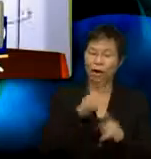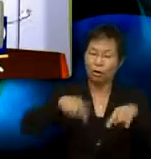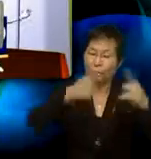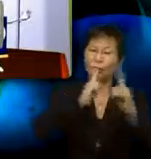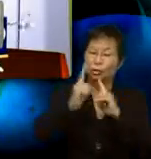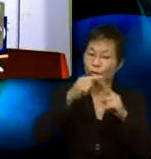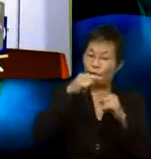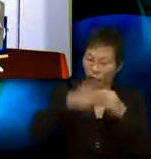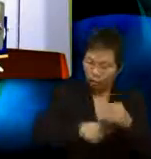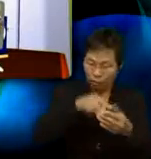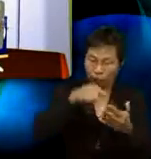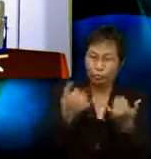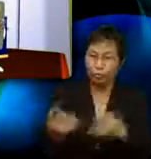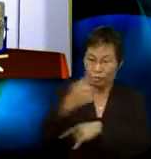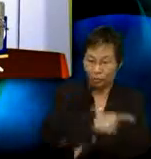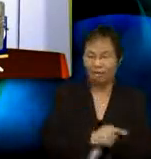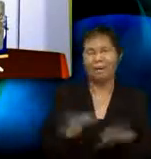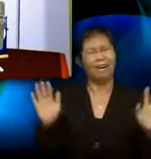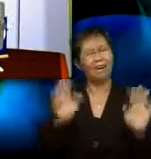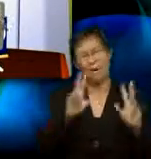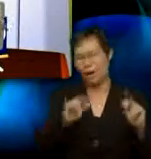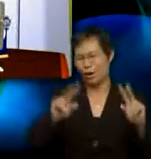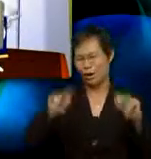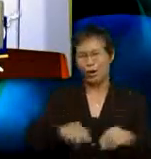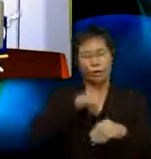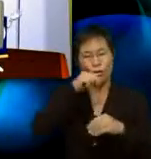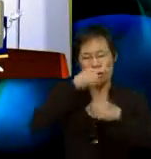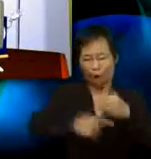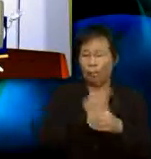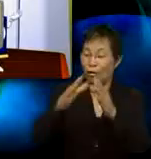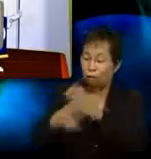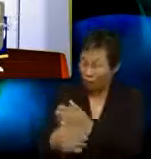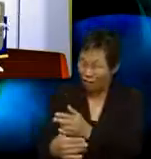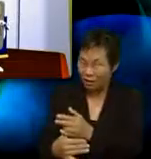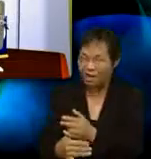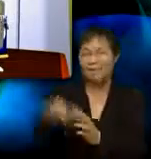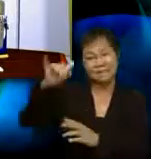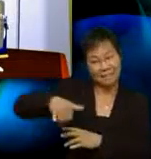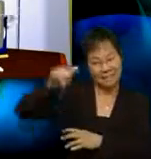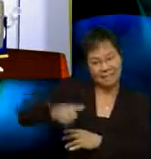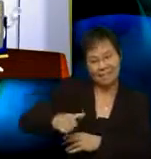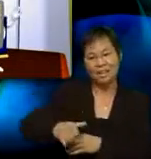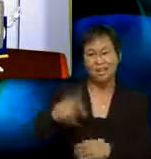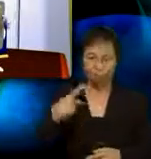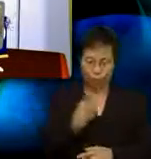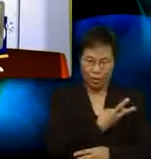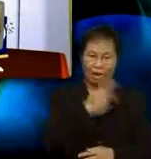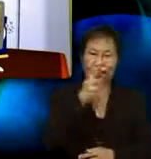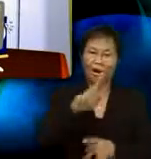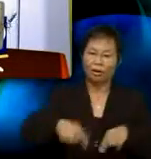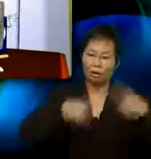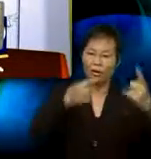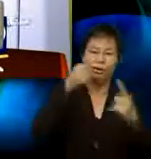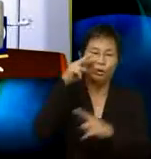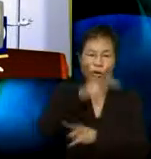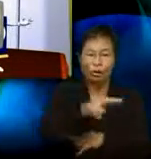about today? Oh, no, it's not about fish. Yes, we are going to look